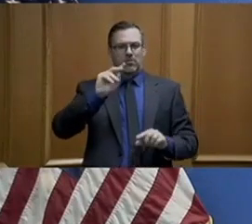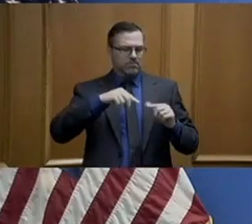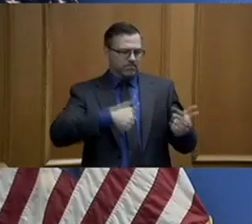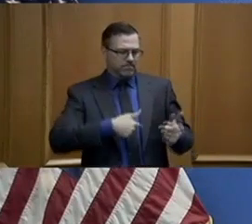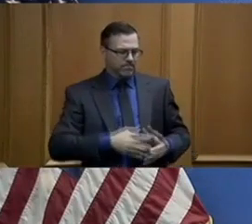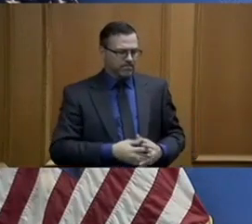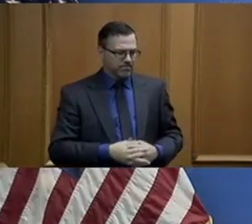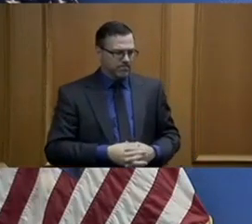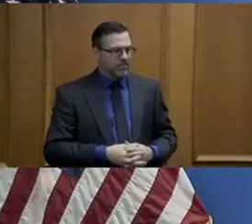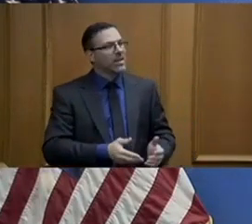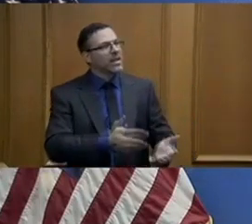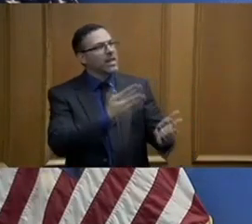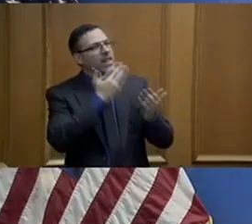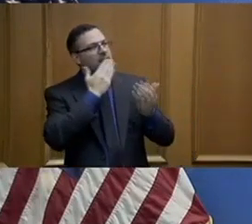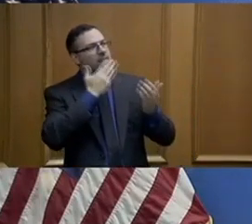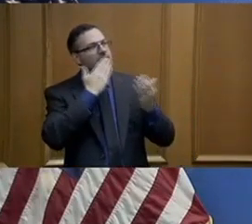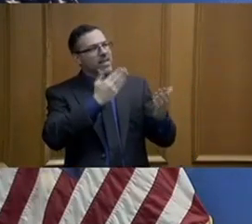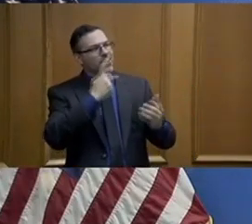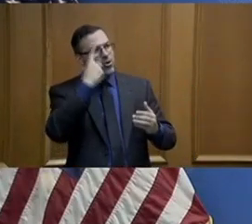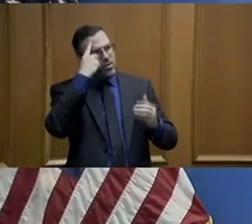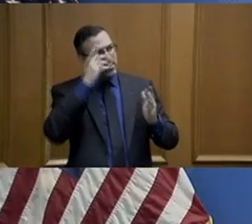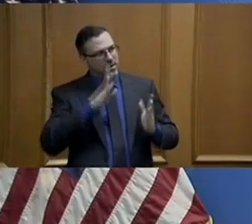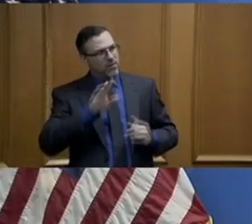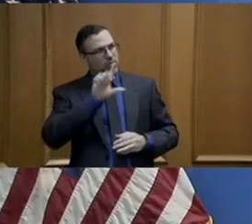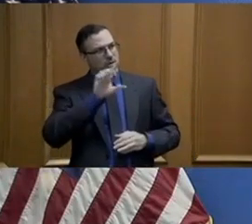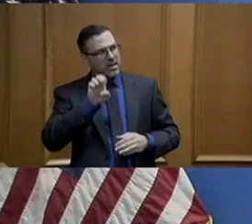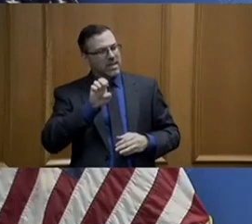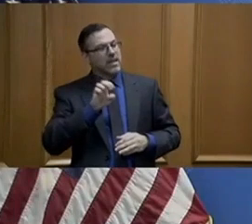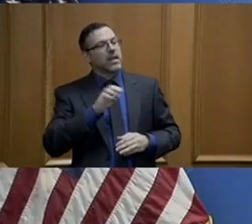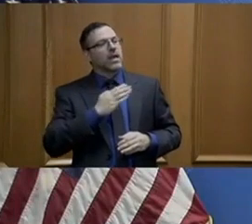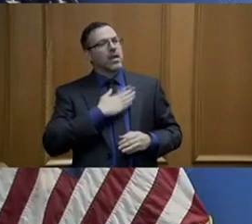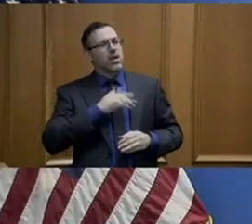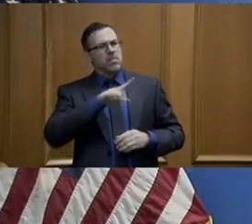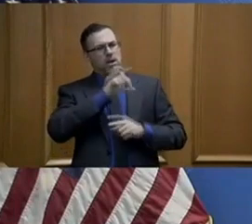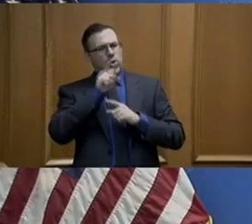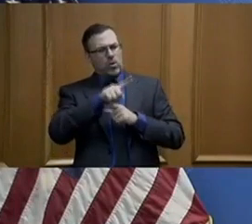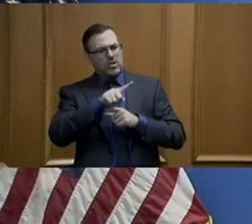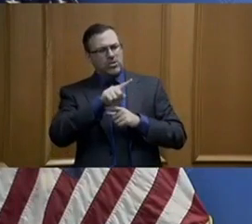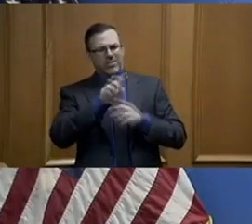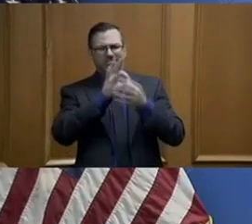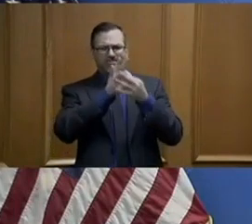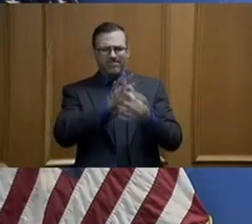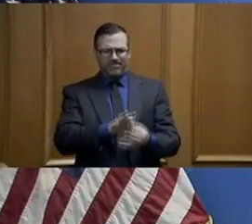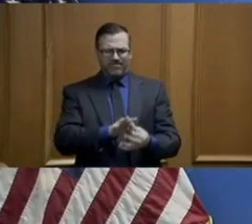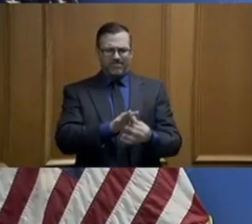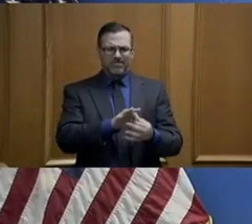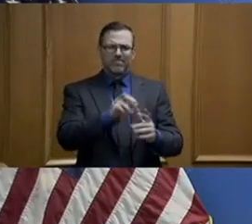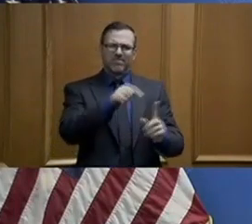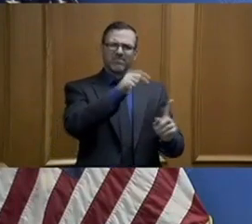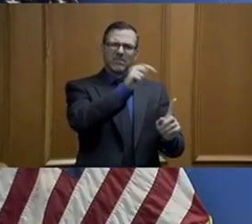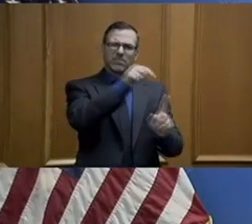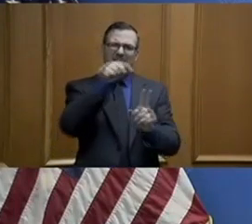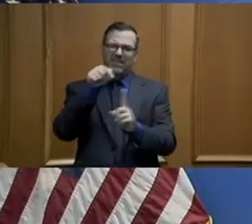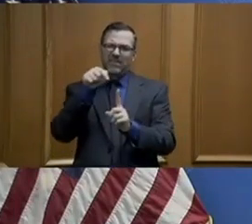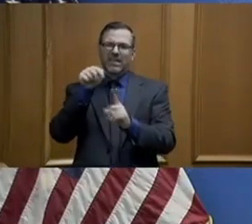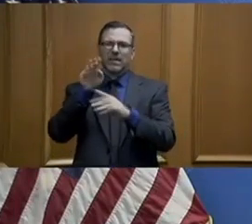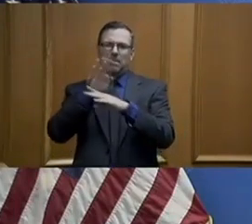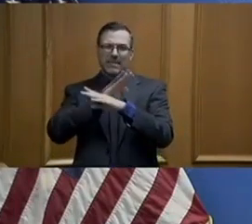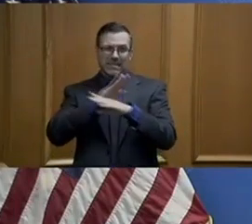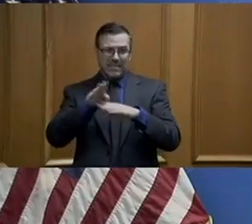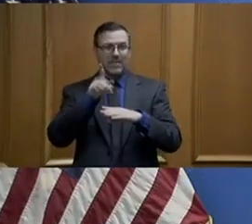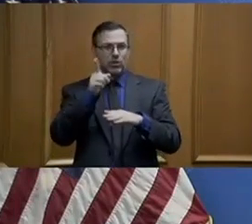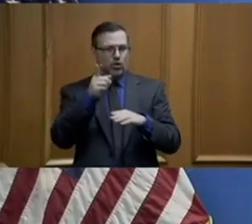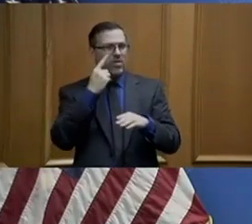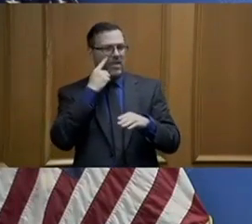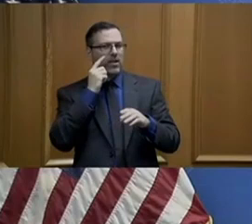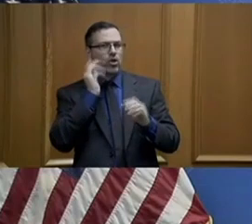Thank you, Governor, for taking my question. And my question is about the specific businesses you're looking at for opening up the